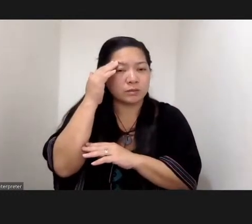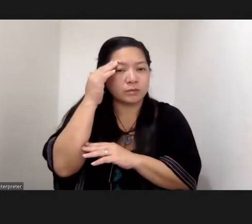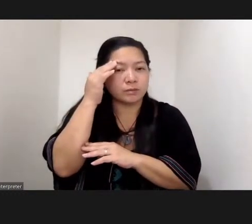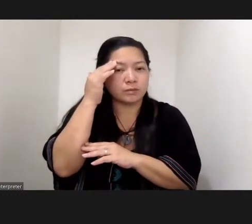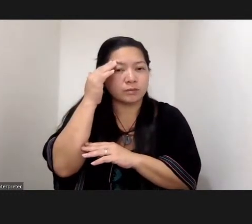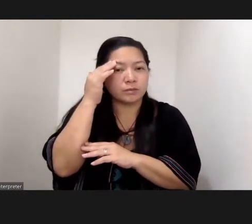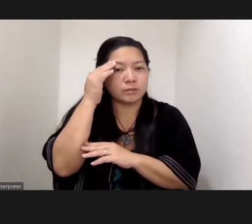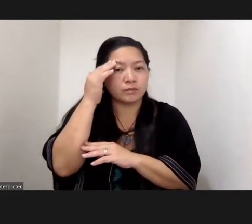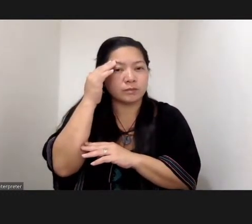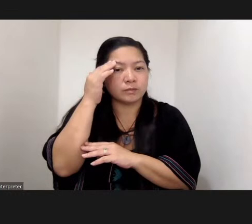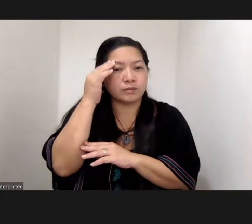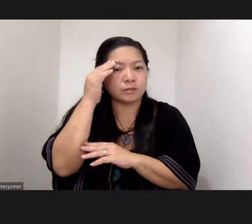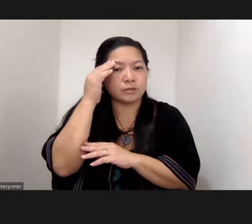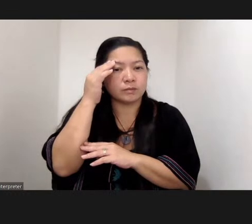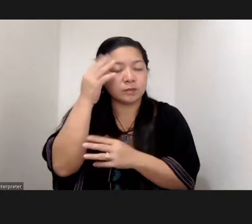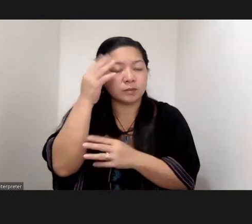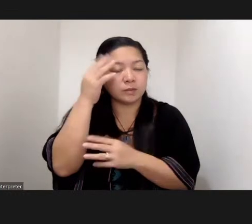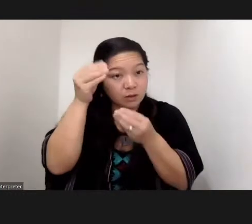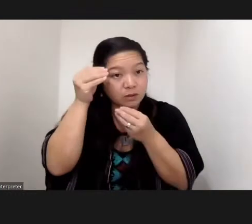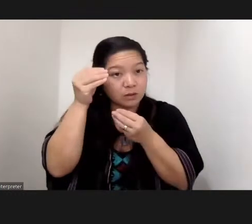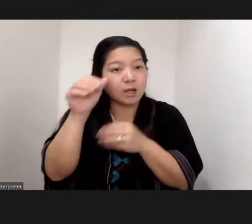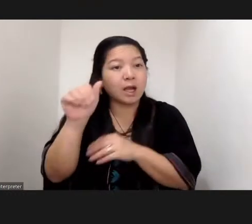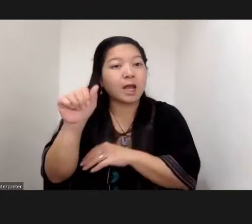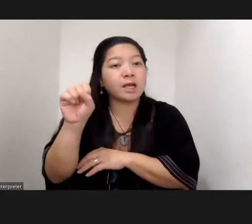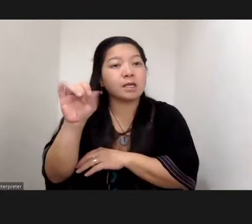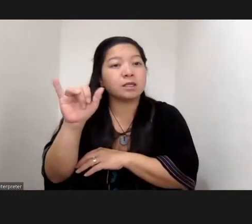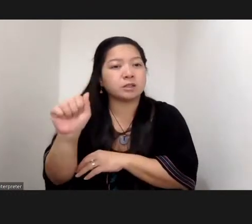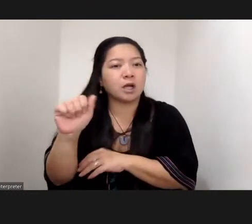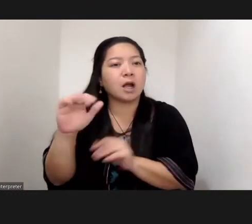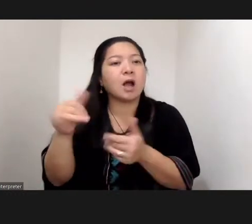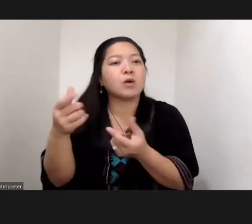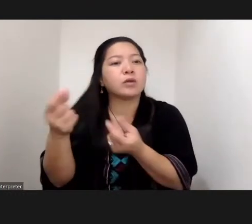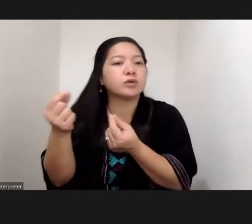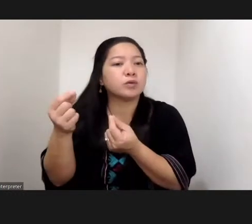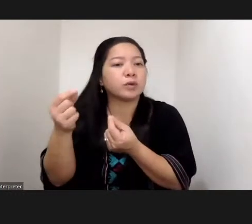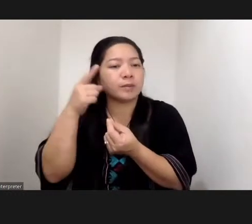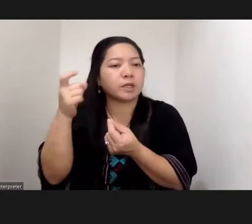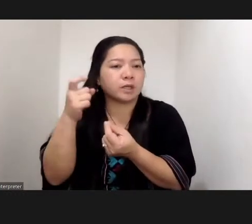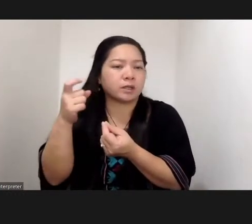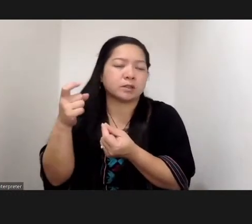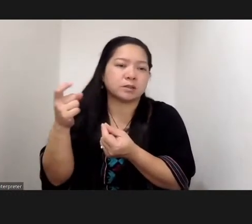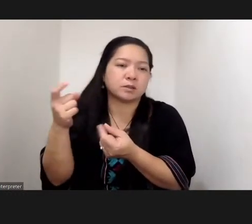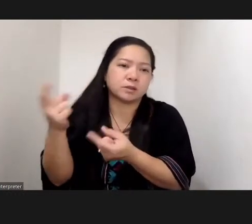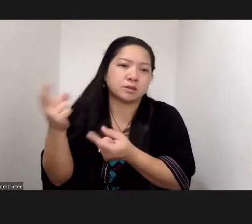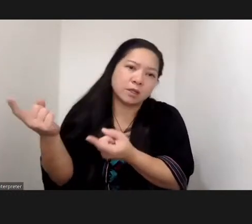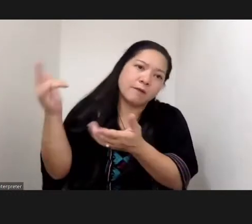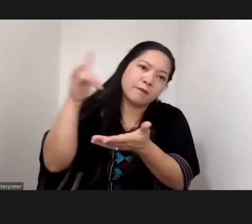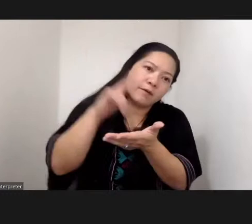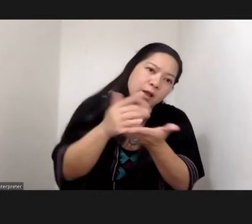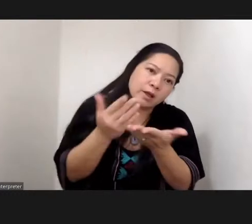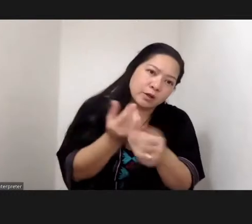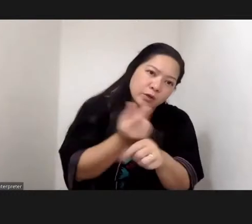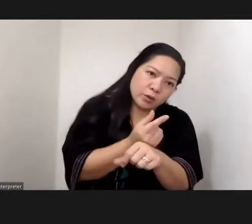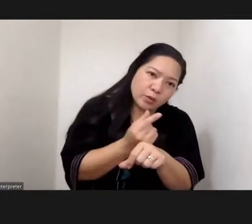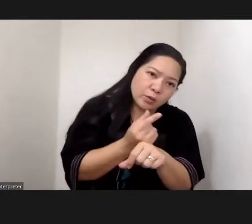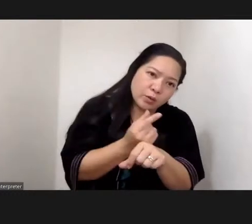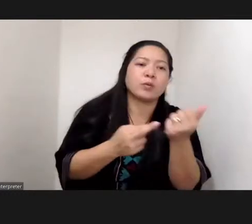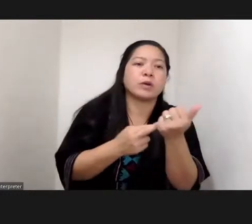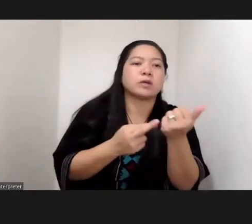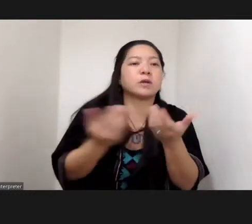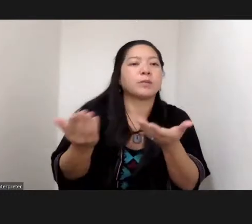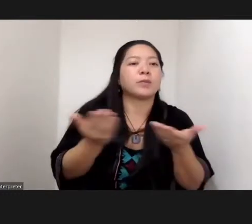how Asia is doing, because they come over and they're a source of bringing in